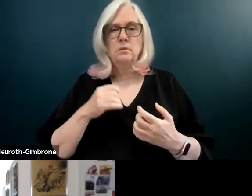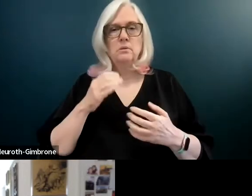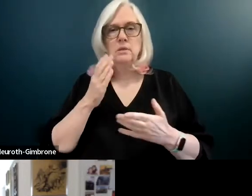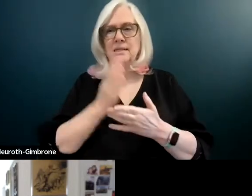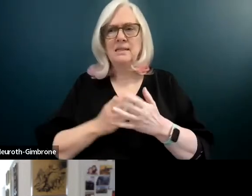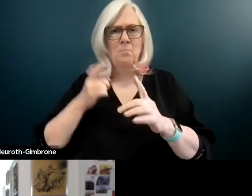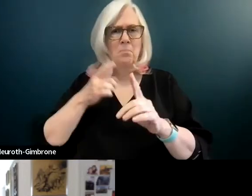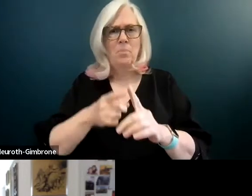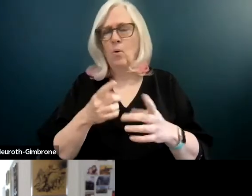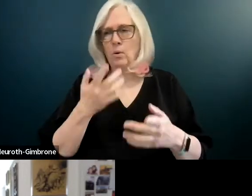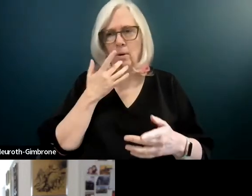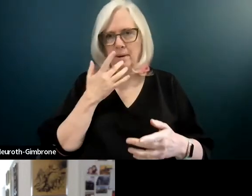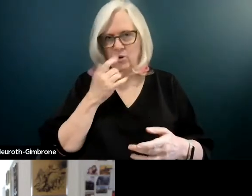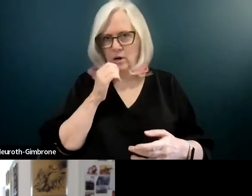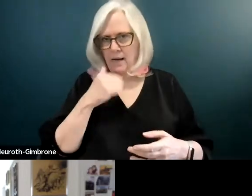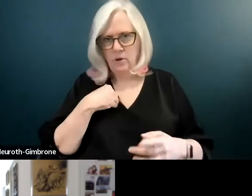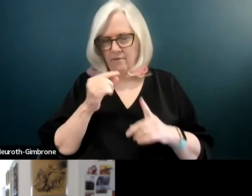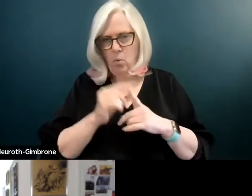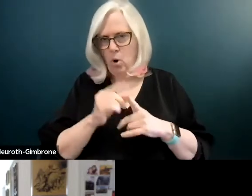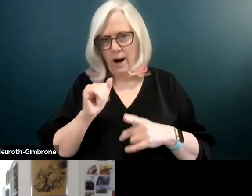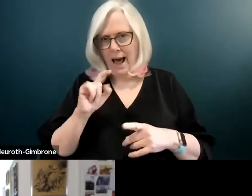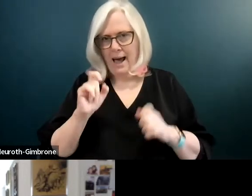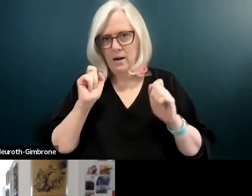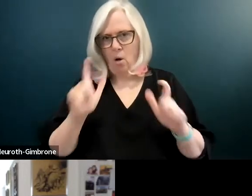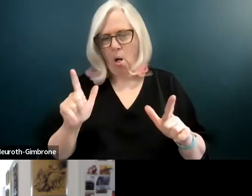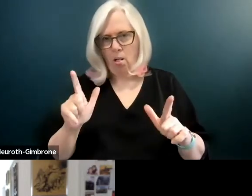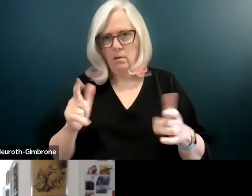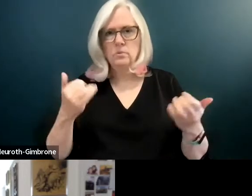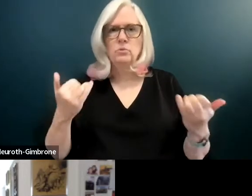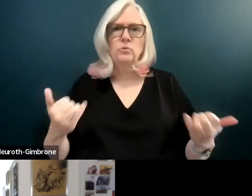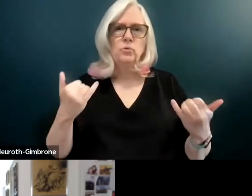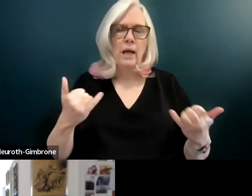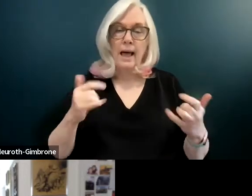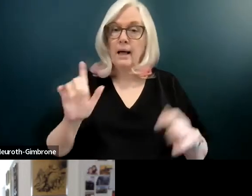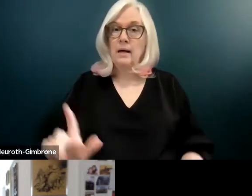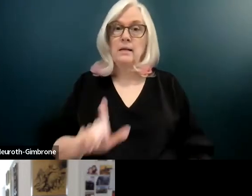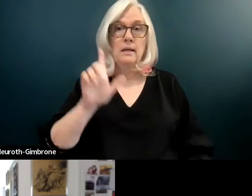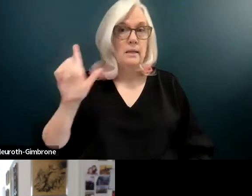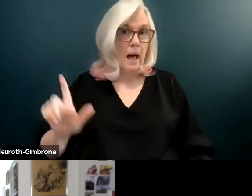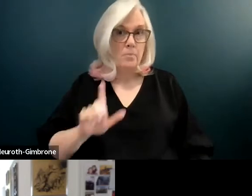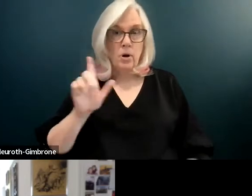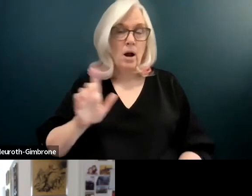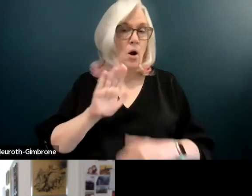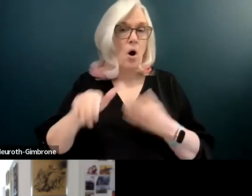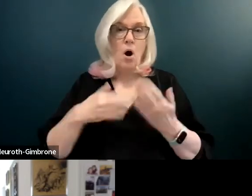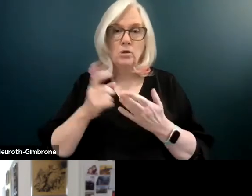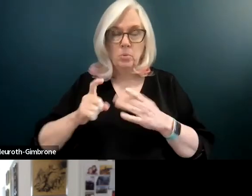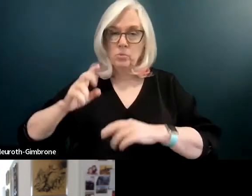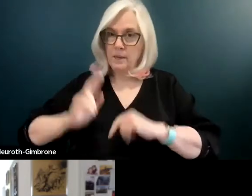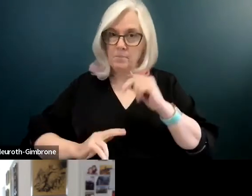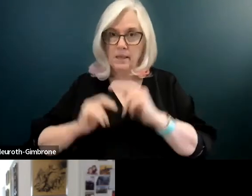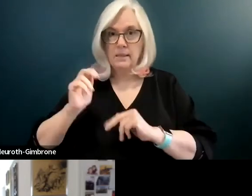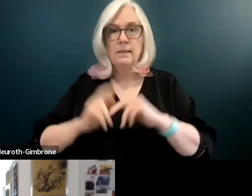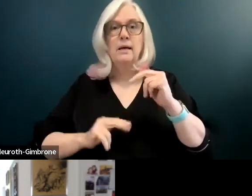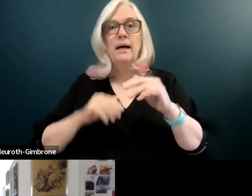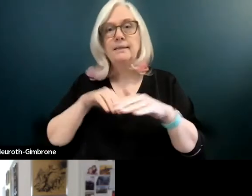have a word to it, right? It's just like today, libraries are all supposed to be built accessibly because they're